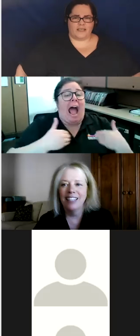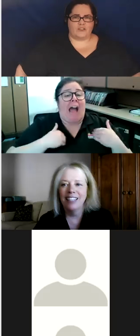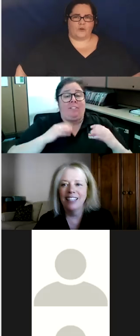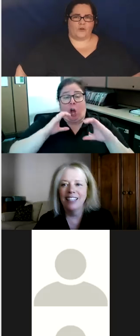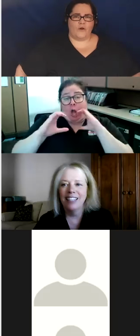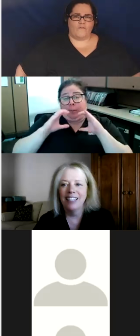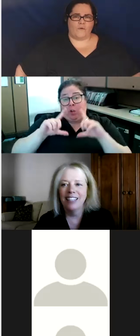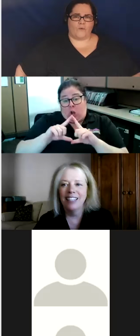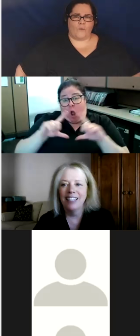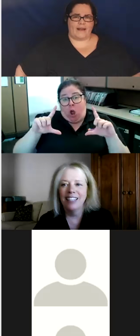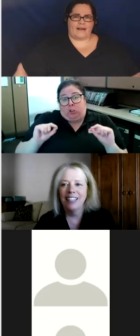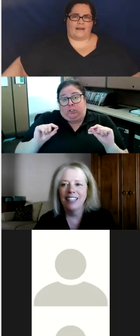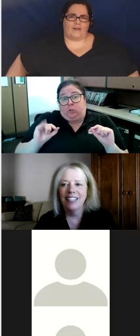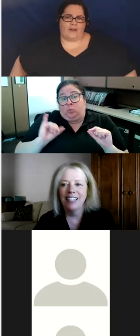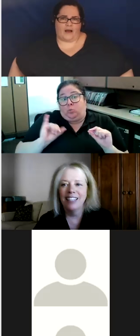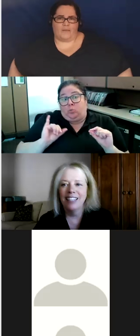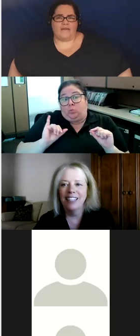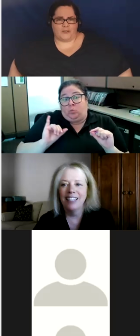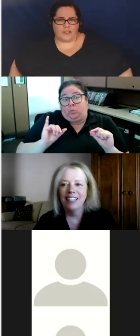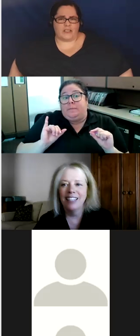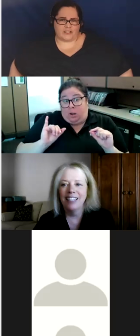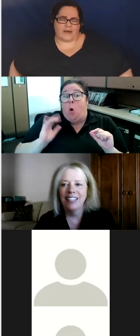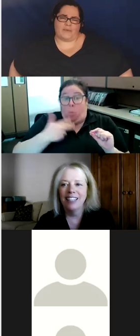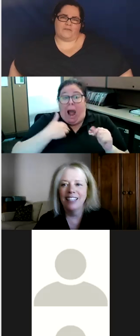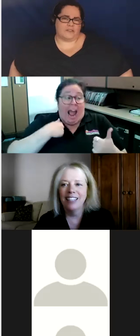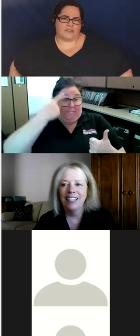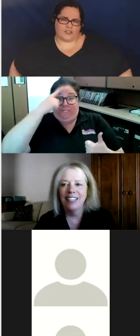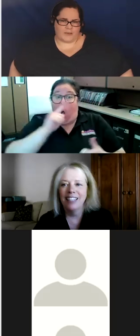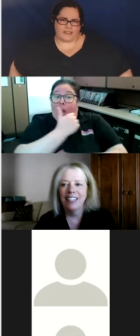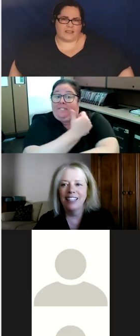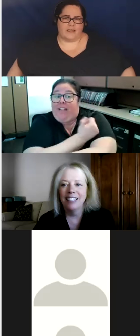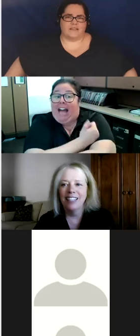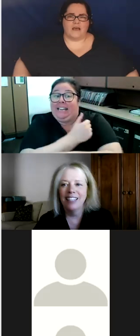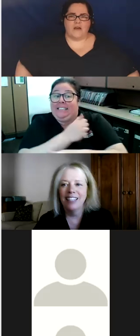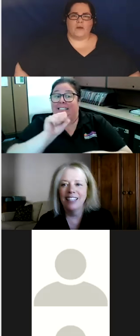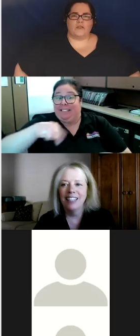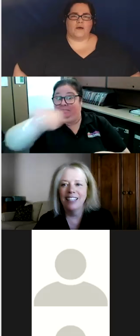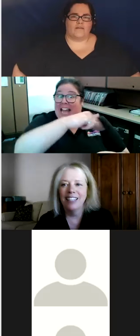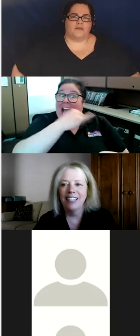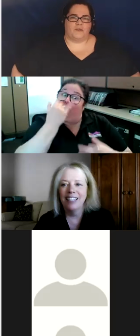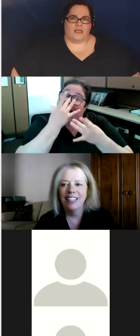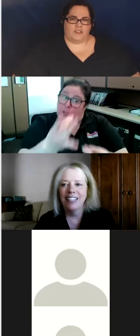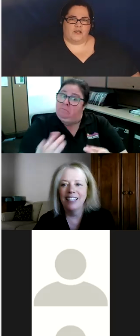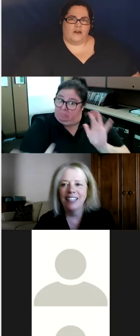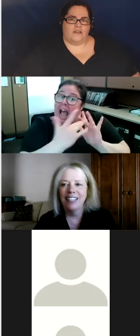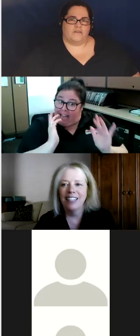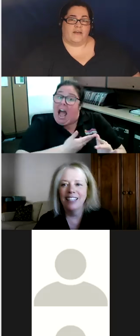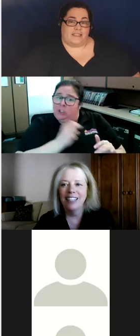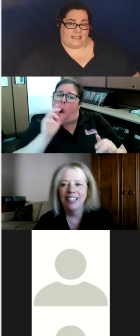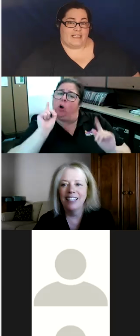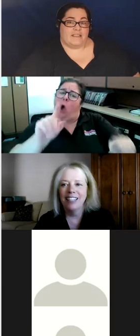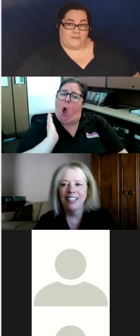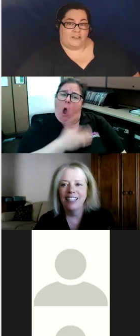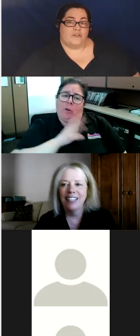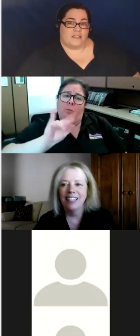out the schedule for when heavy communication is happening versus just basic things. We also have communication cards for